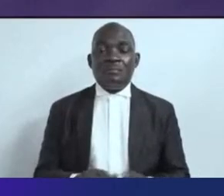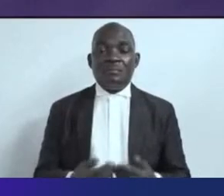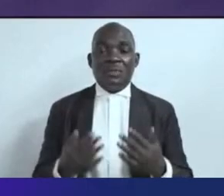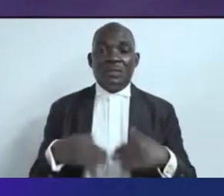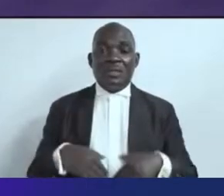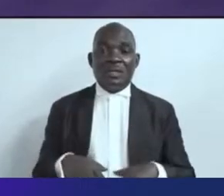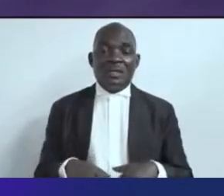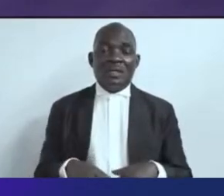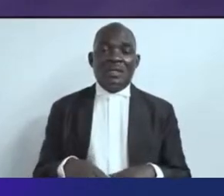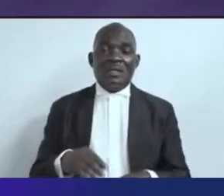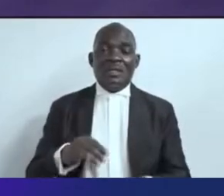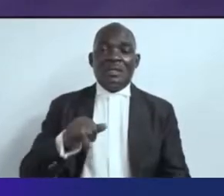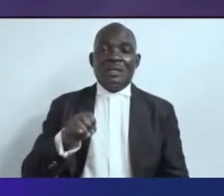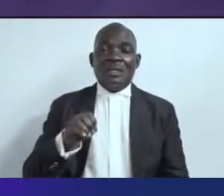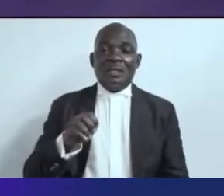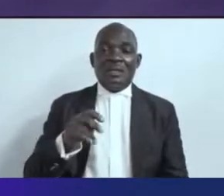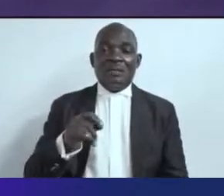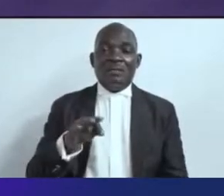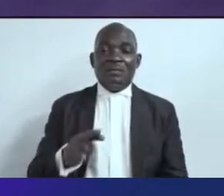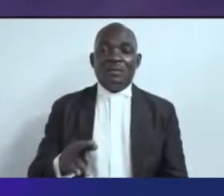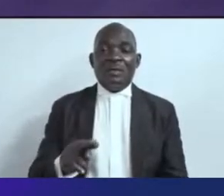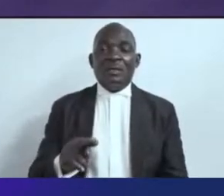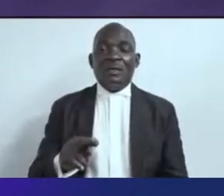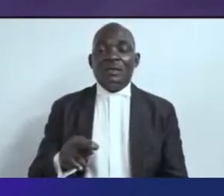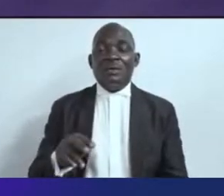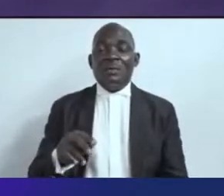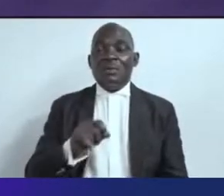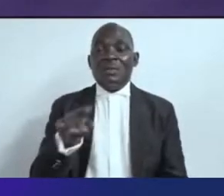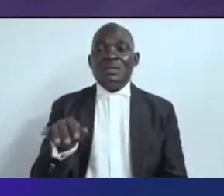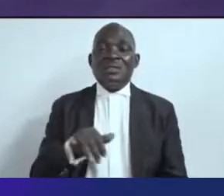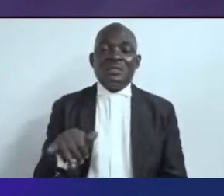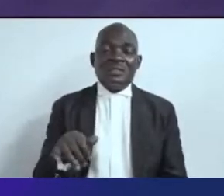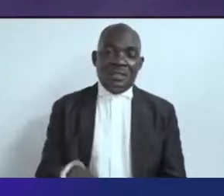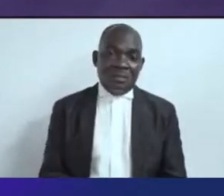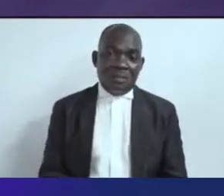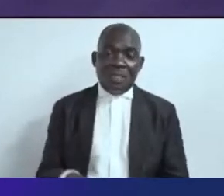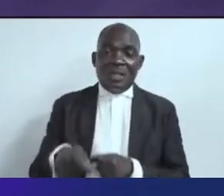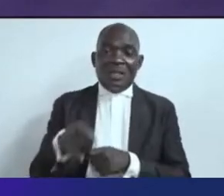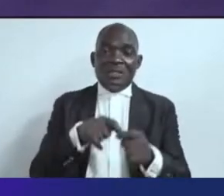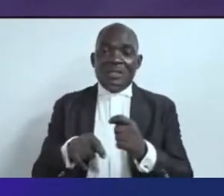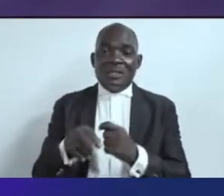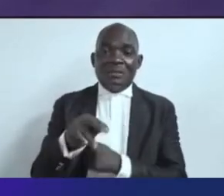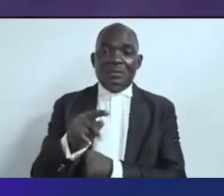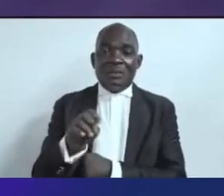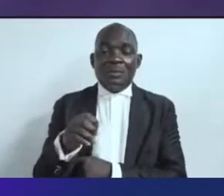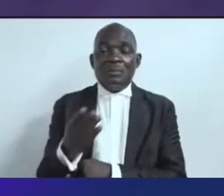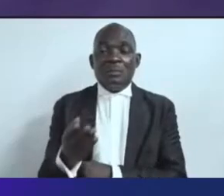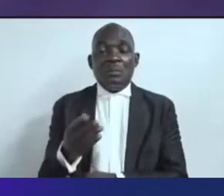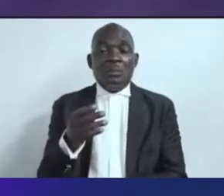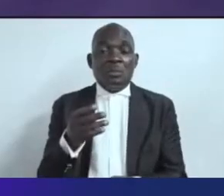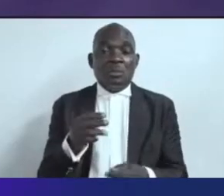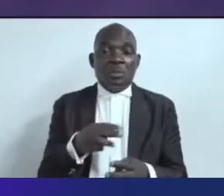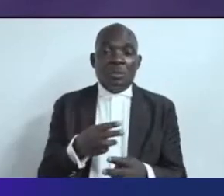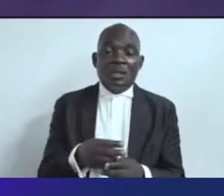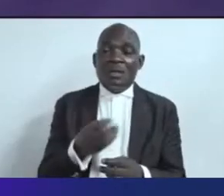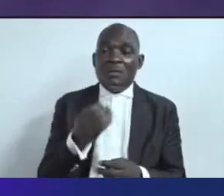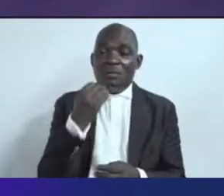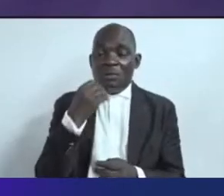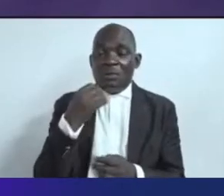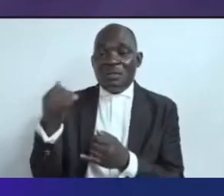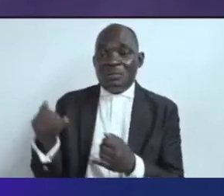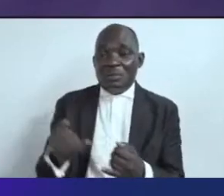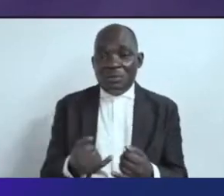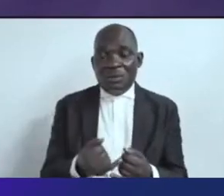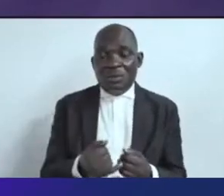And then Jennifer's question again, back to the same exchange rate matter, whether the food imports would